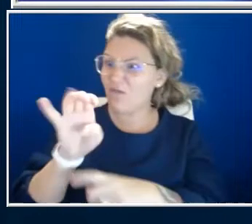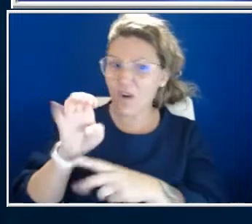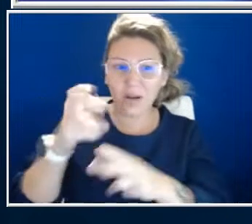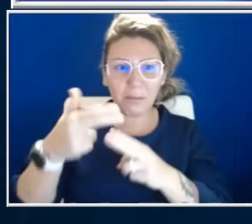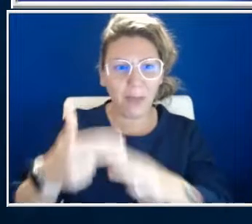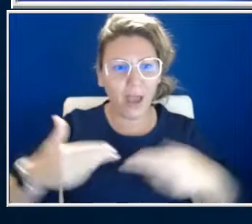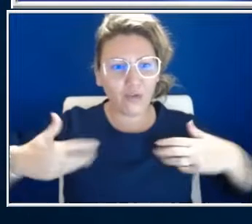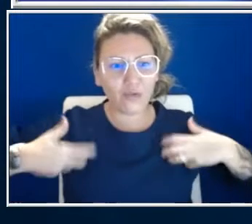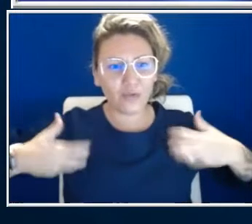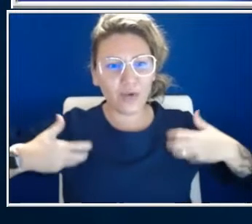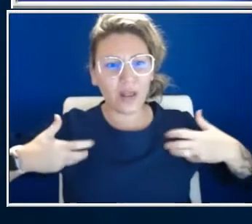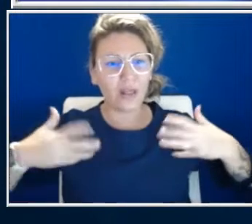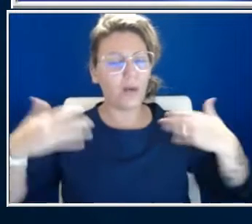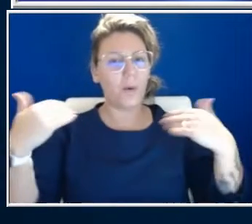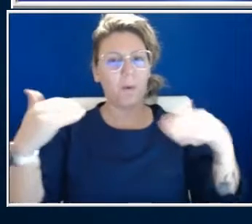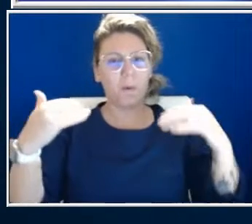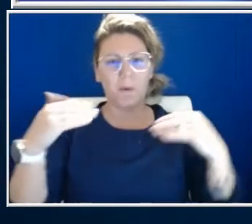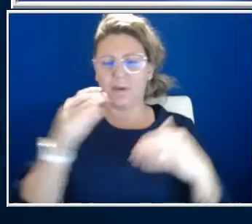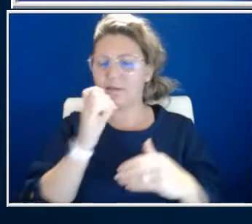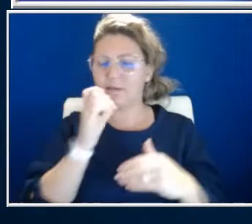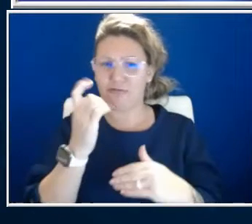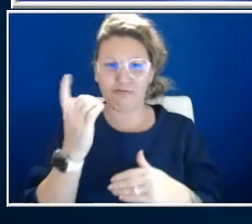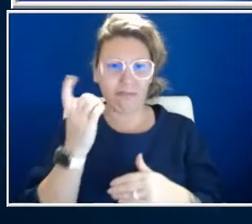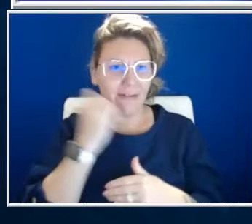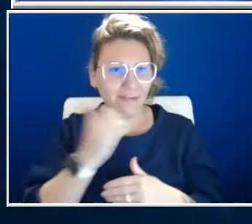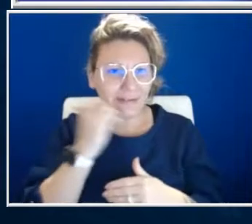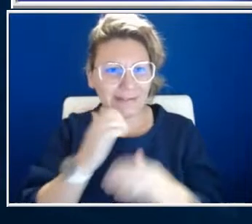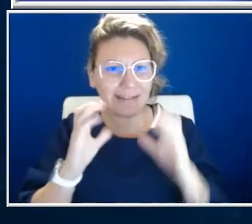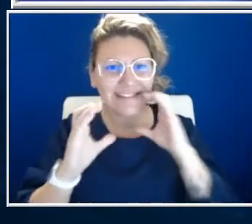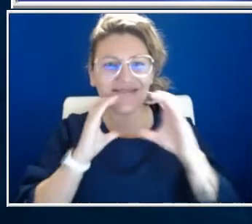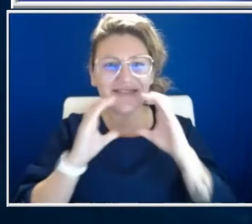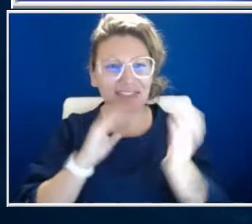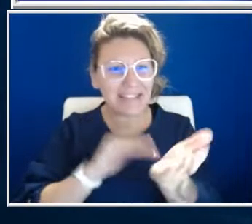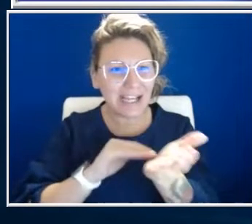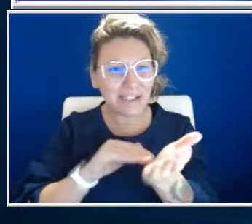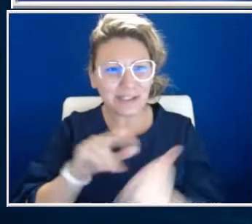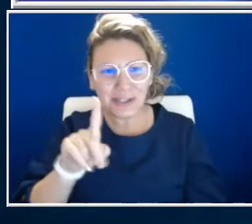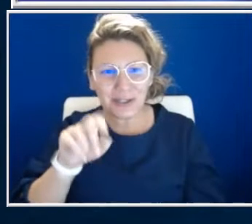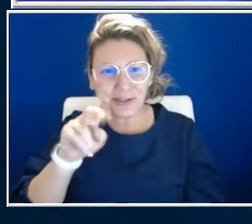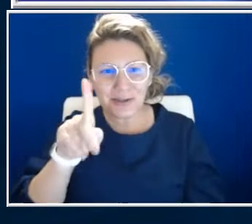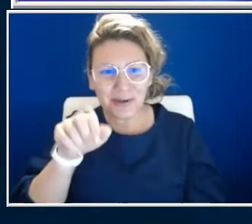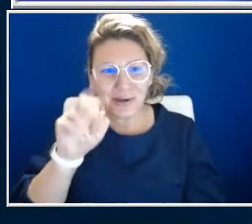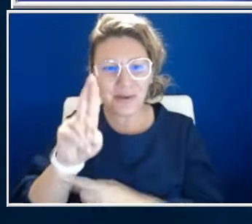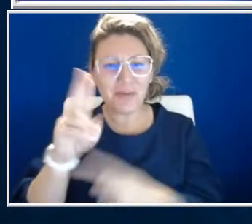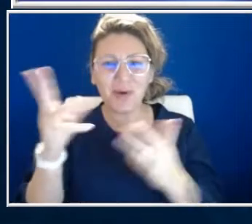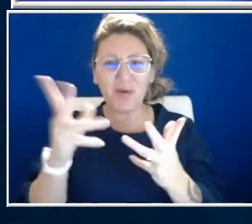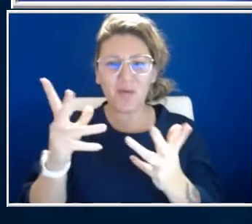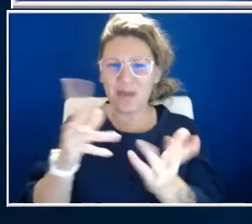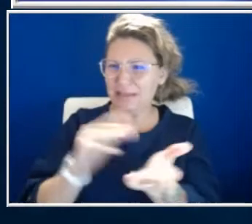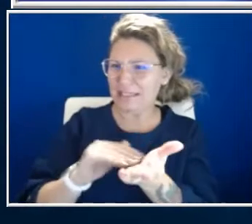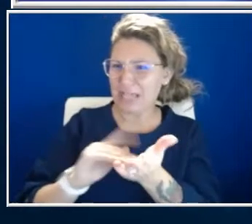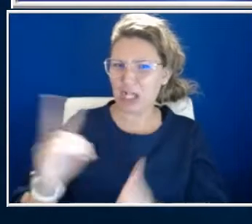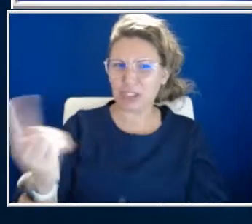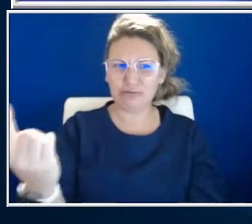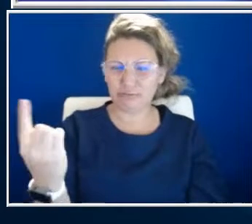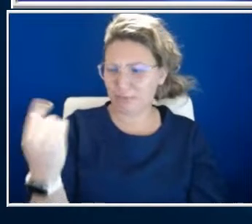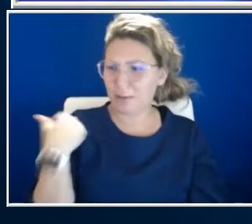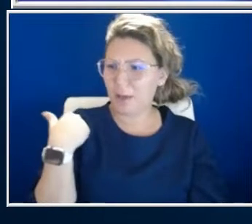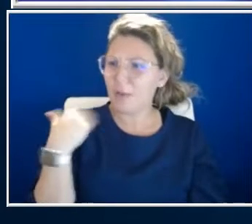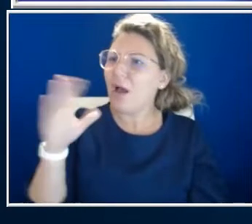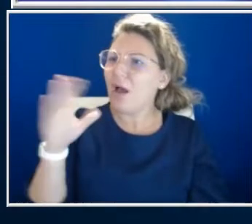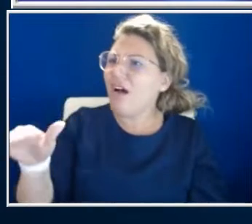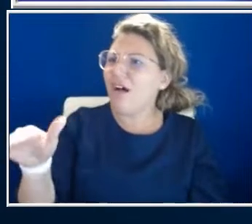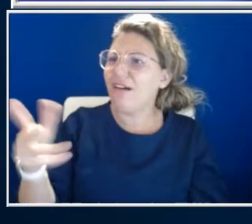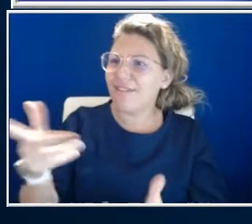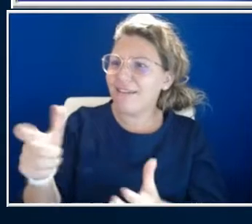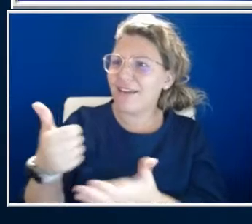not your everyday conversation, Dr. Kumer. What did Dr. Holzberlein say to you when he came to you? What was that call like? Yeah, my